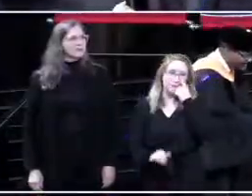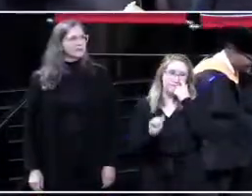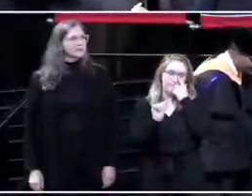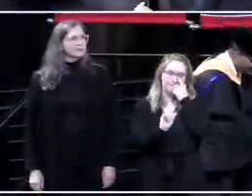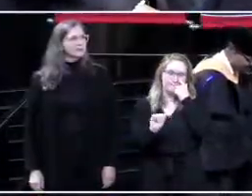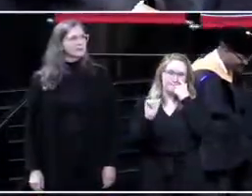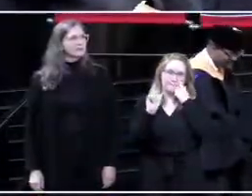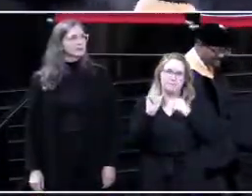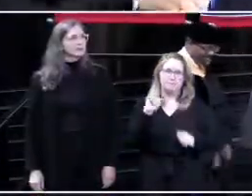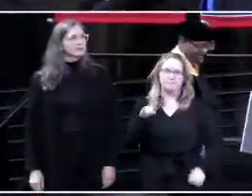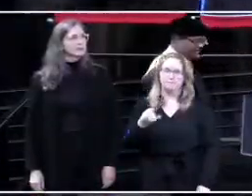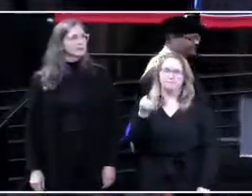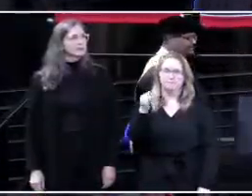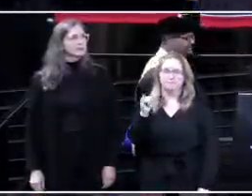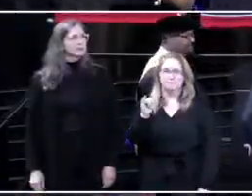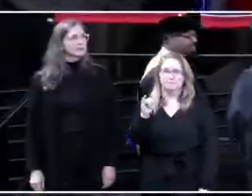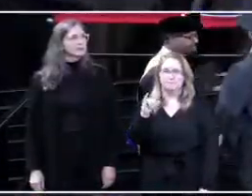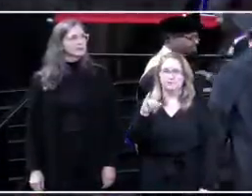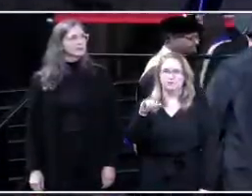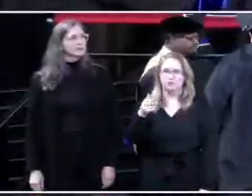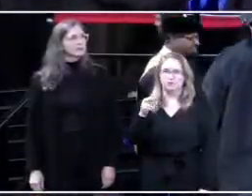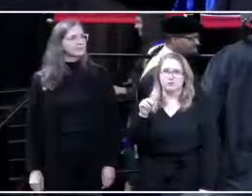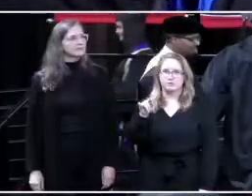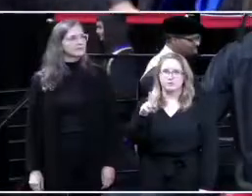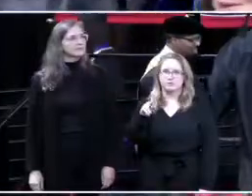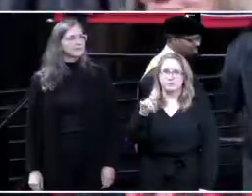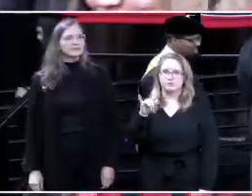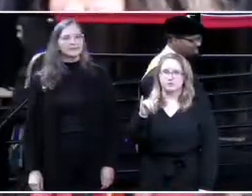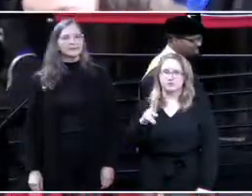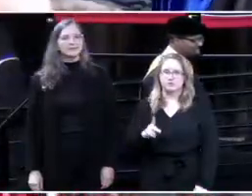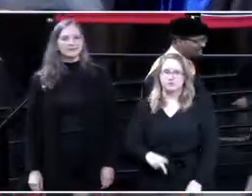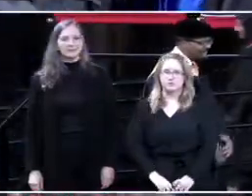Andrea Juliet Zabisky.